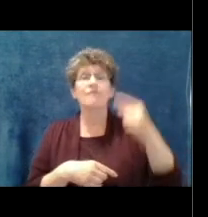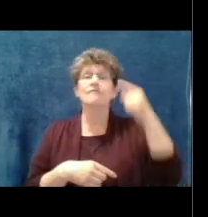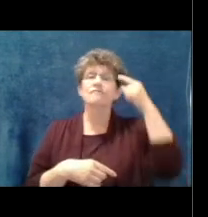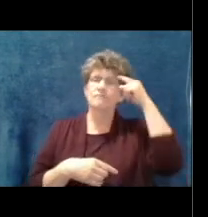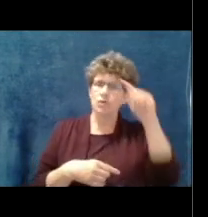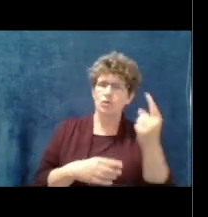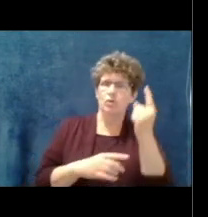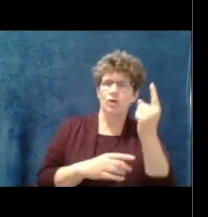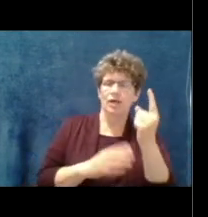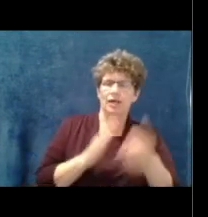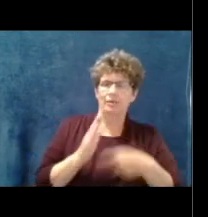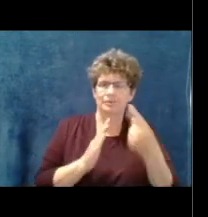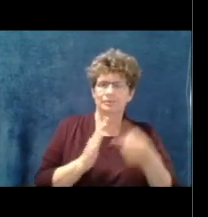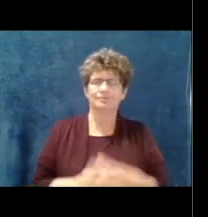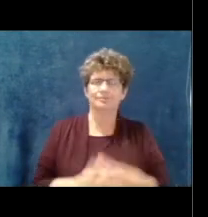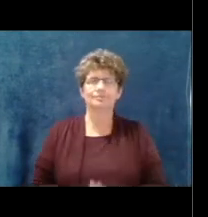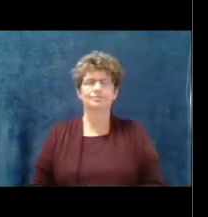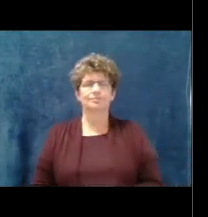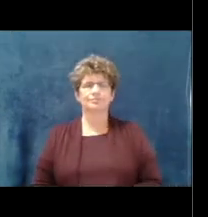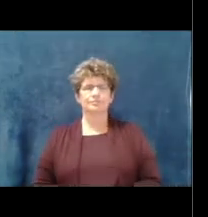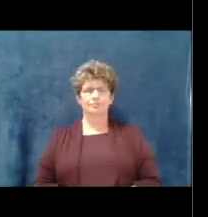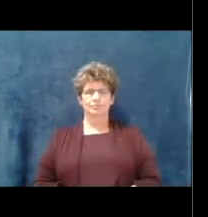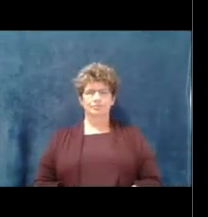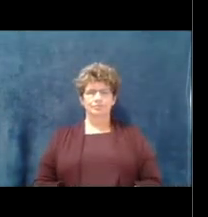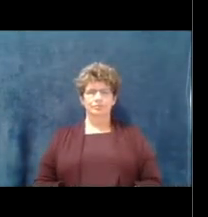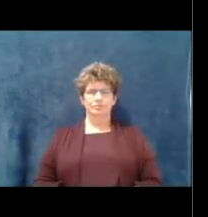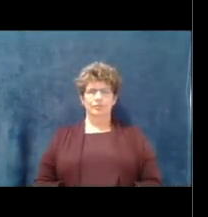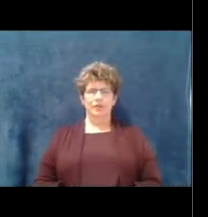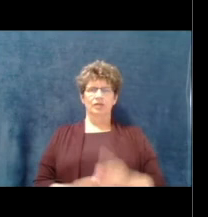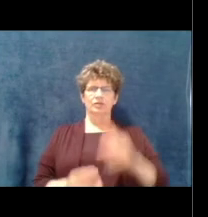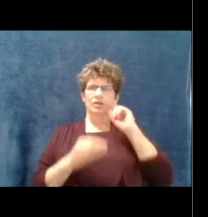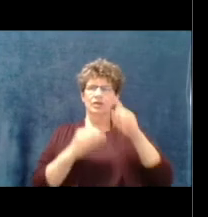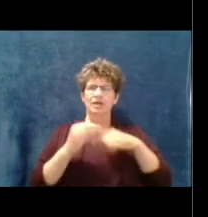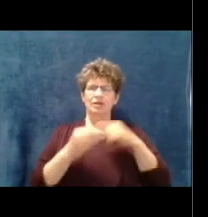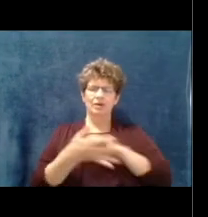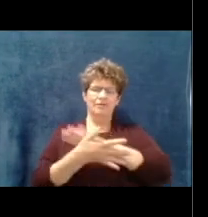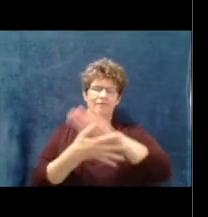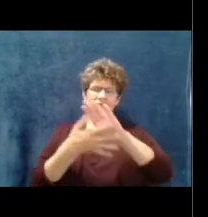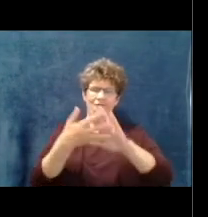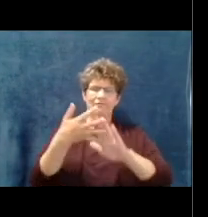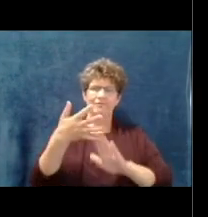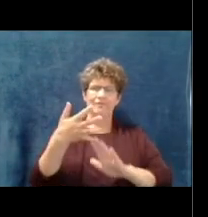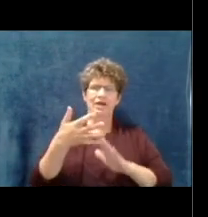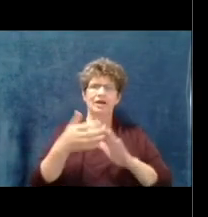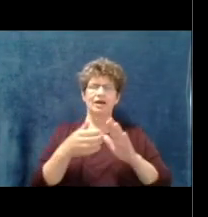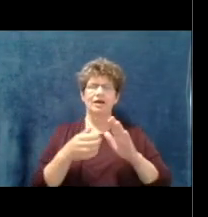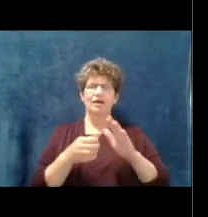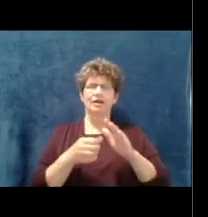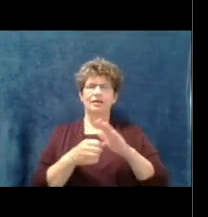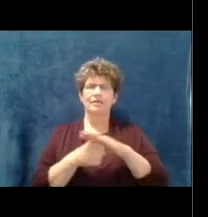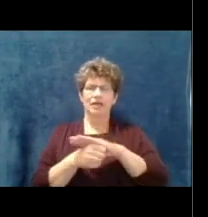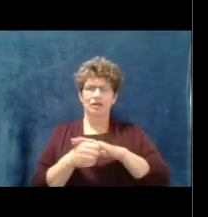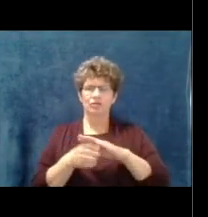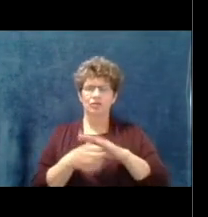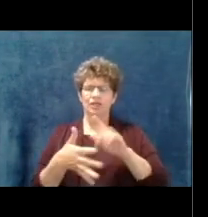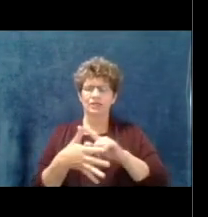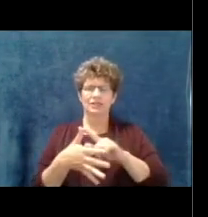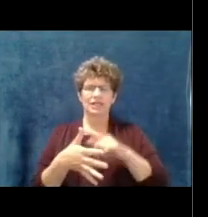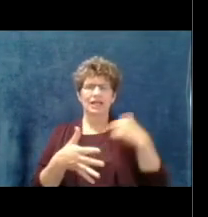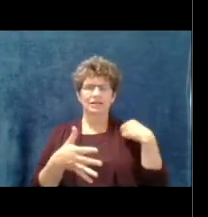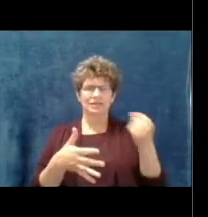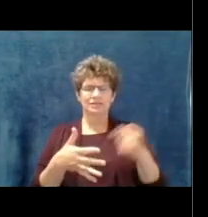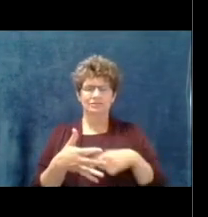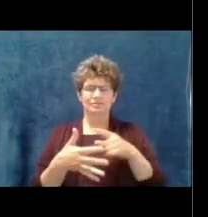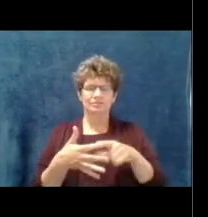and pen in front of you, you may not, but you had to think of the 5 domains that I've talked about. So physical health, learning